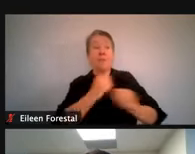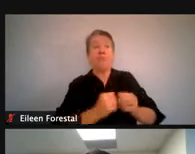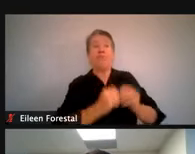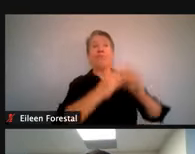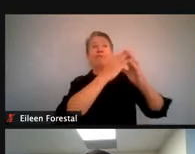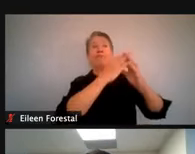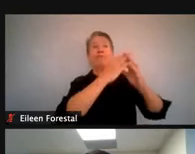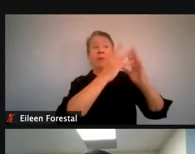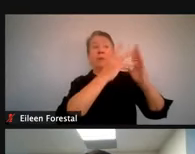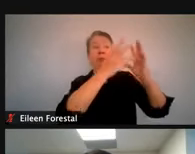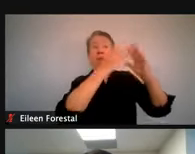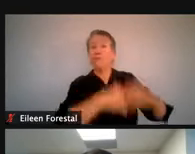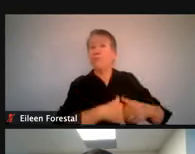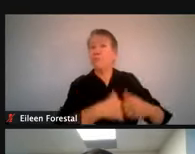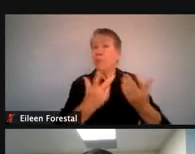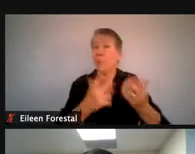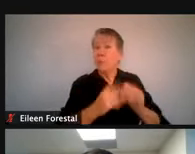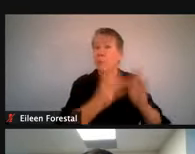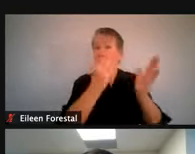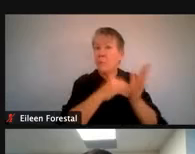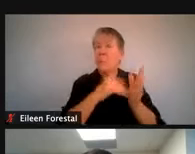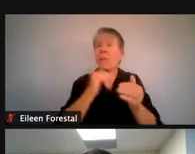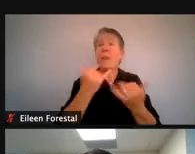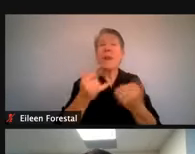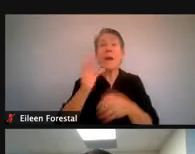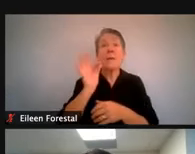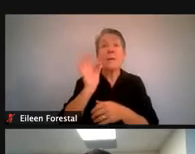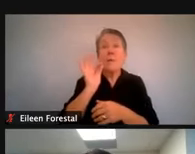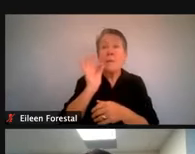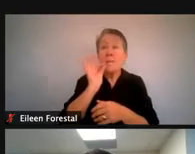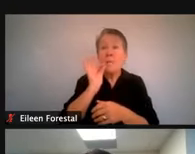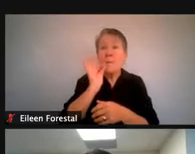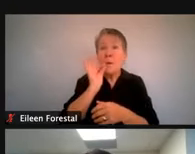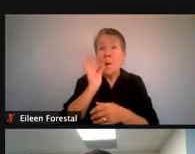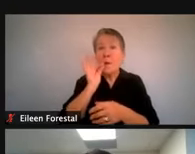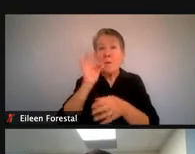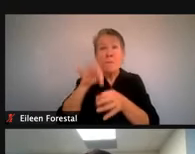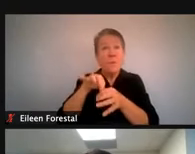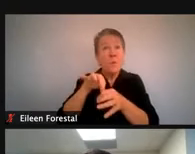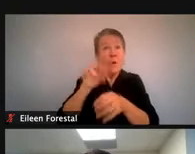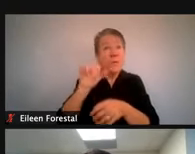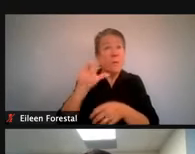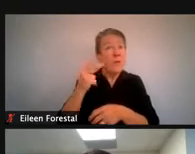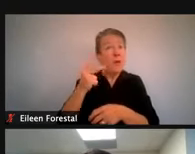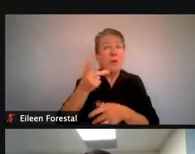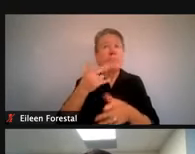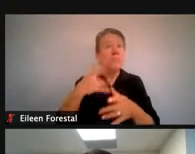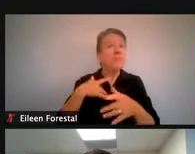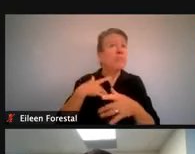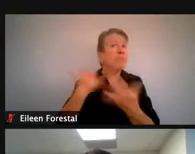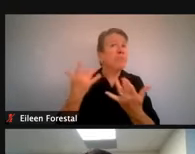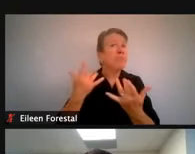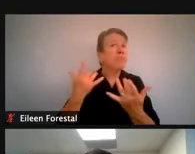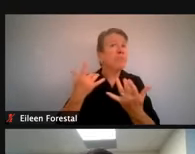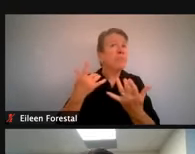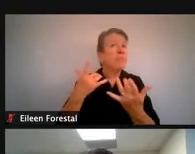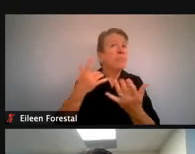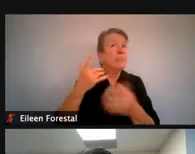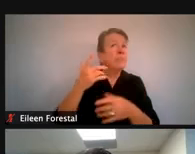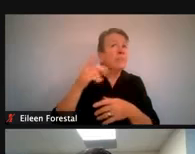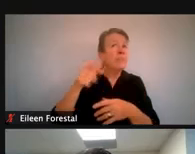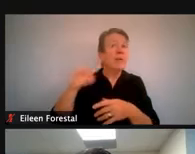exactly do you need to see in the enabling legislation for legalization and decriminalization before you would sign it?